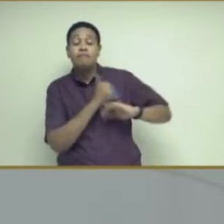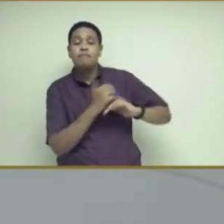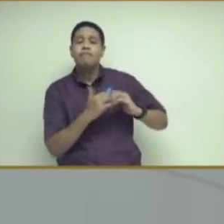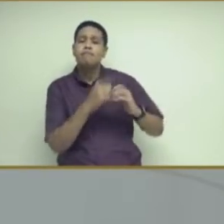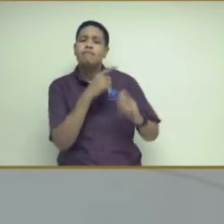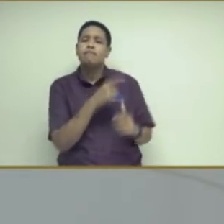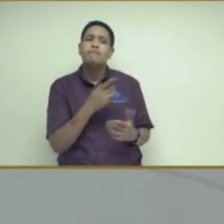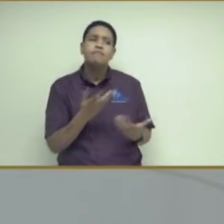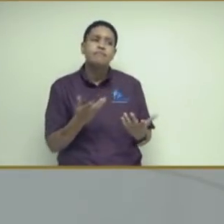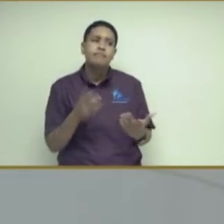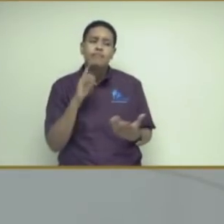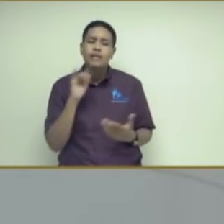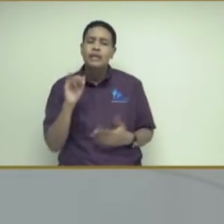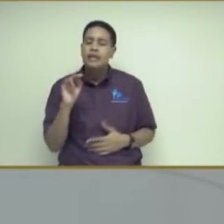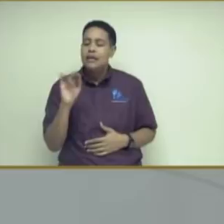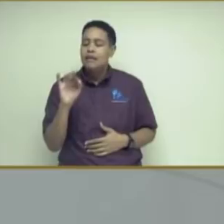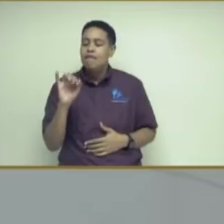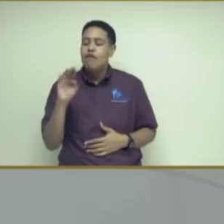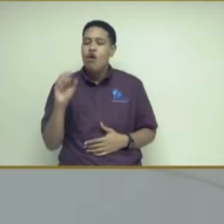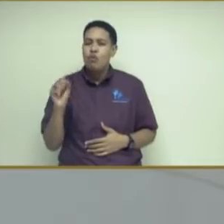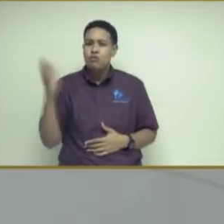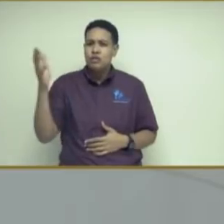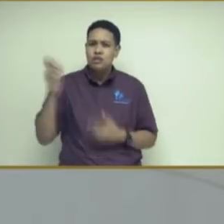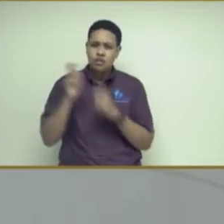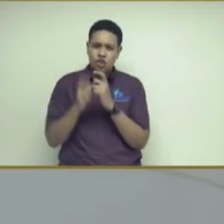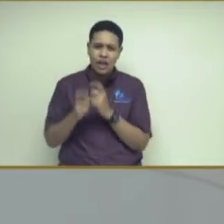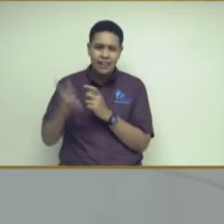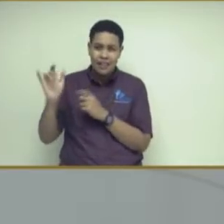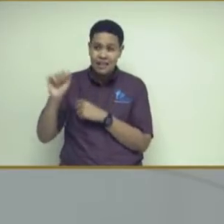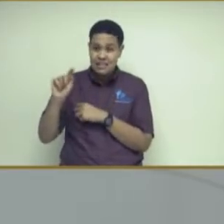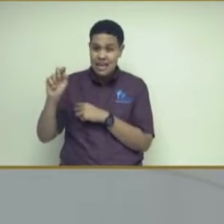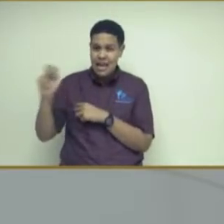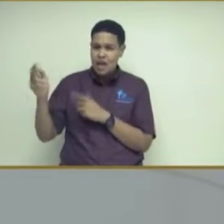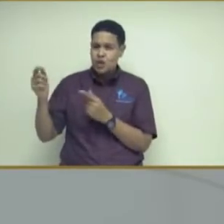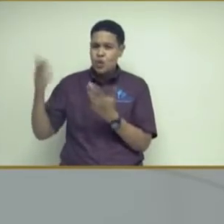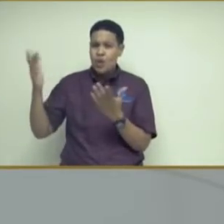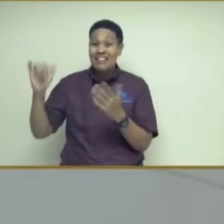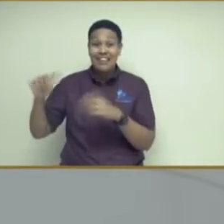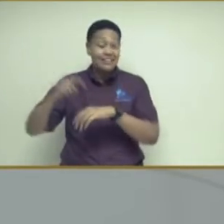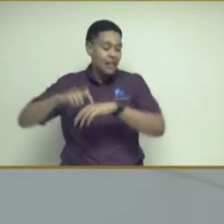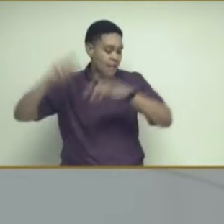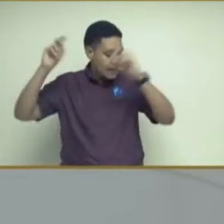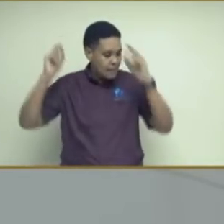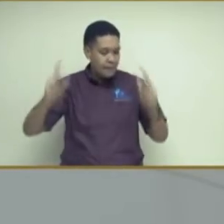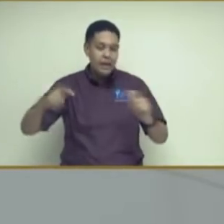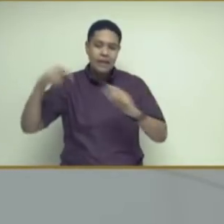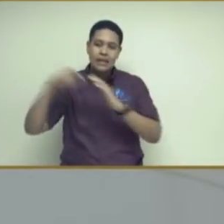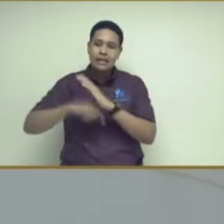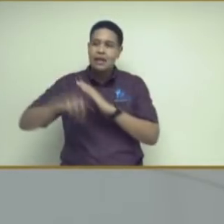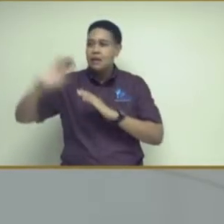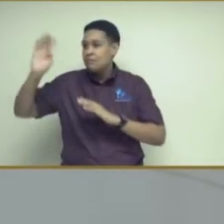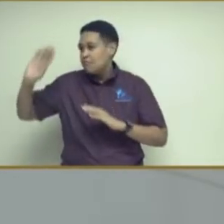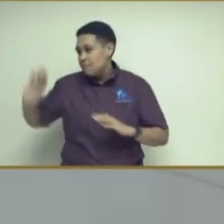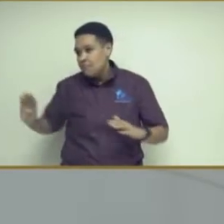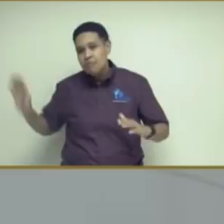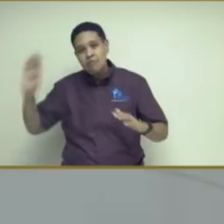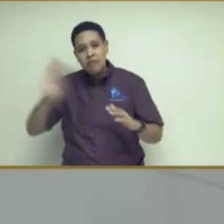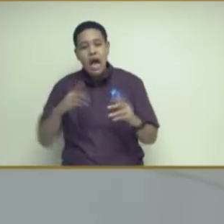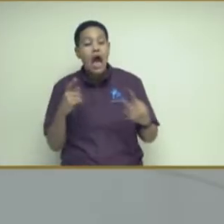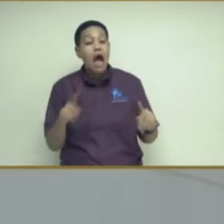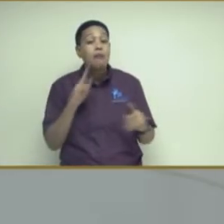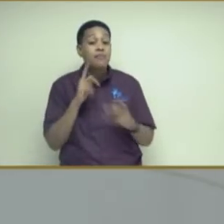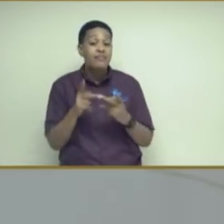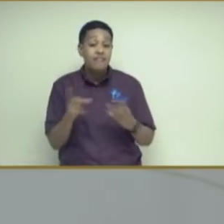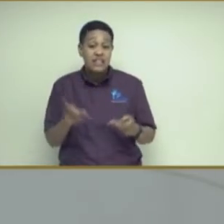the infirmary, we would have done at that time immediately a deep cleaning and sanitization of